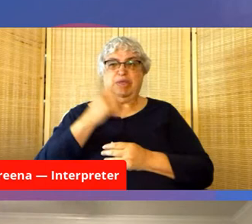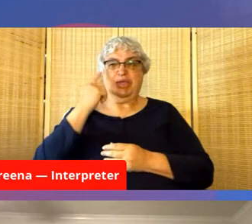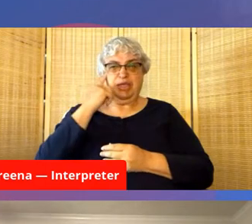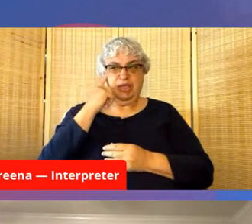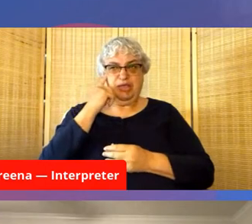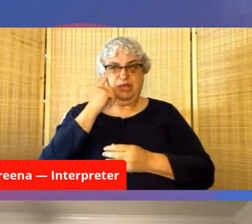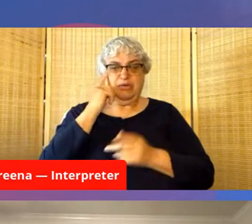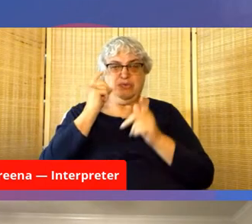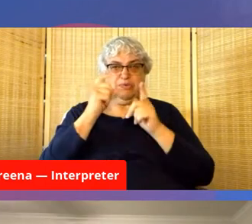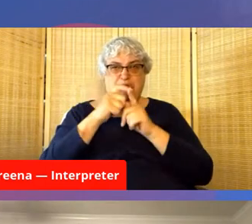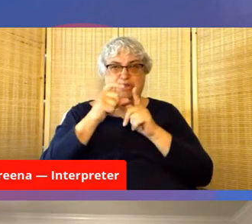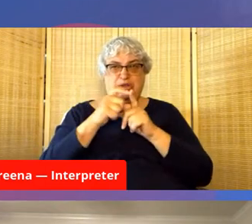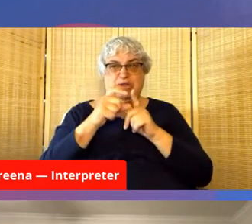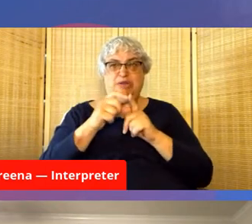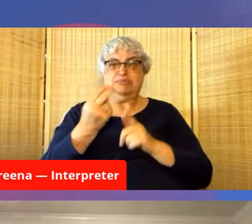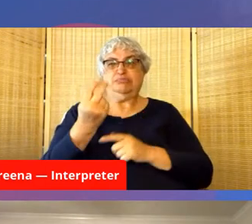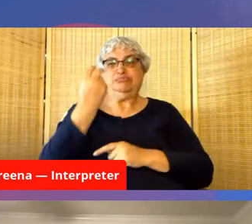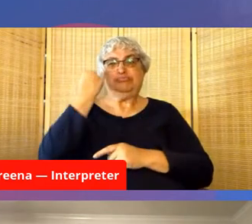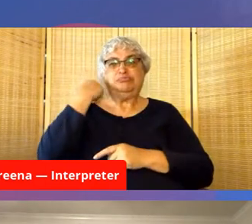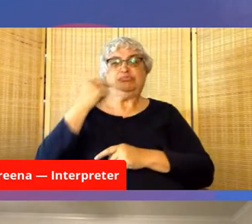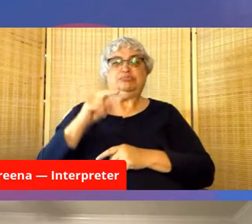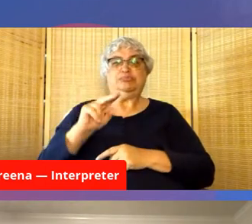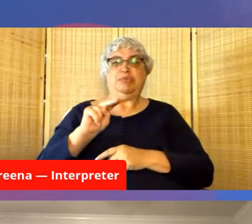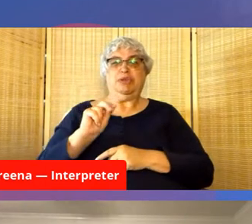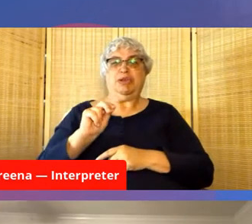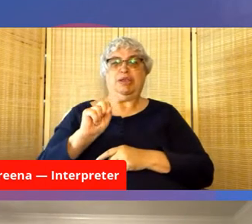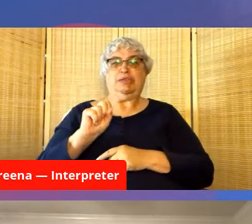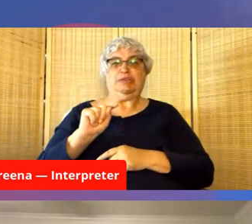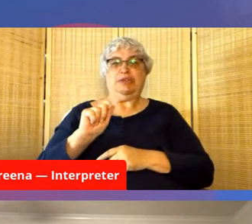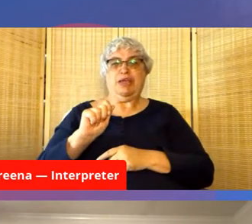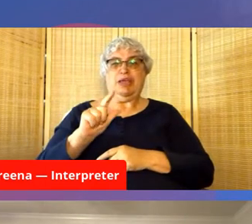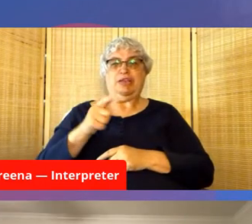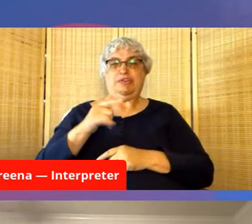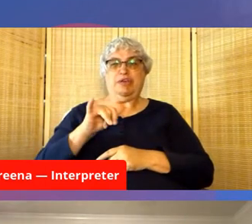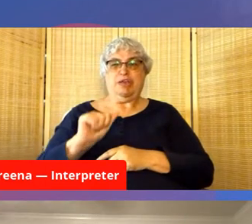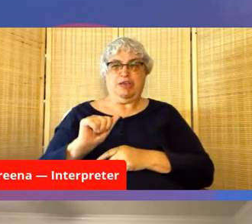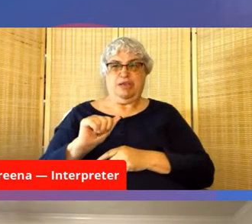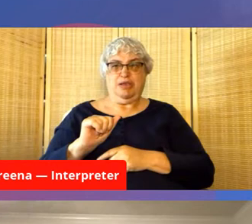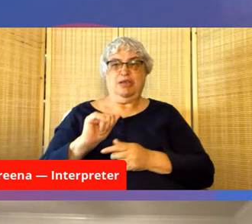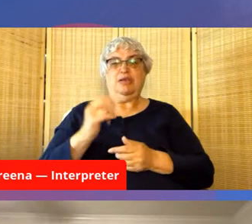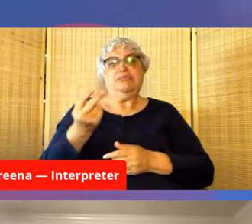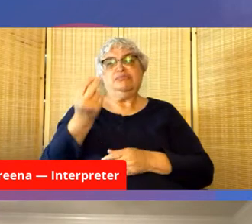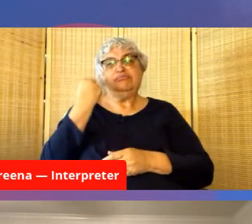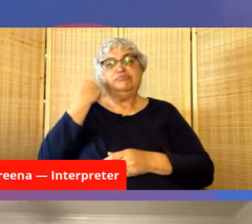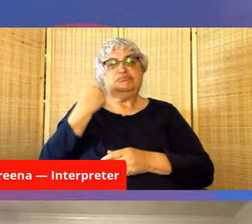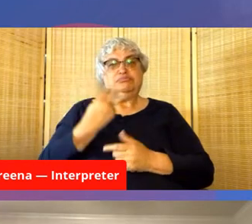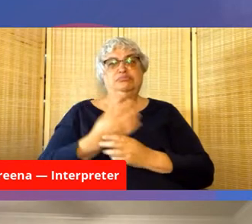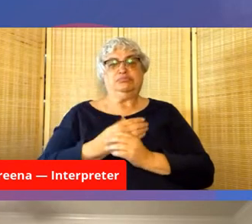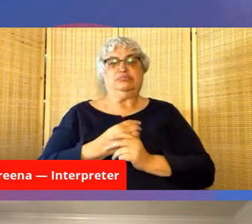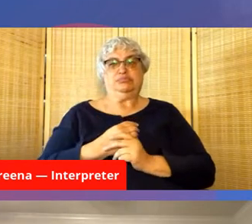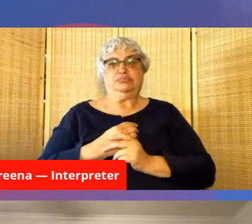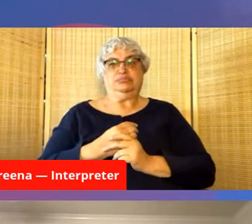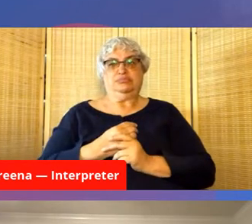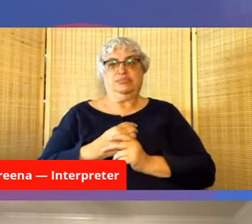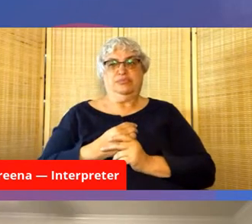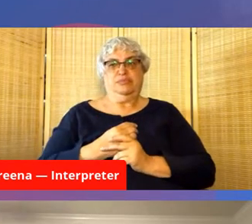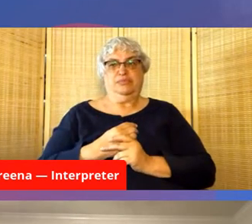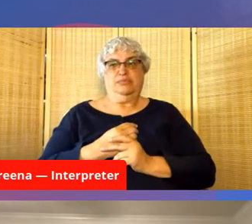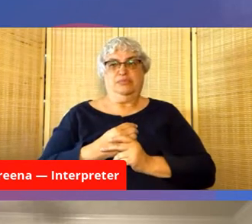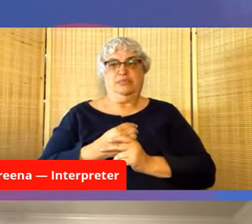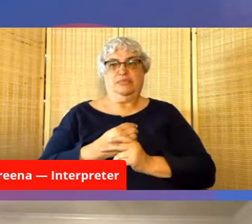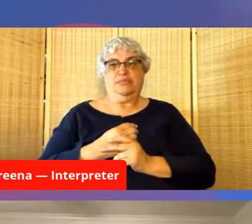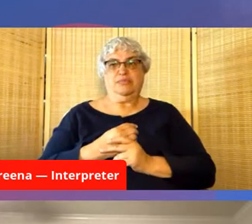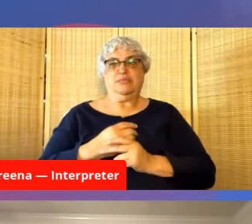we oftentimes hear the word nostalgia raised with certain kinds of music. And I would assume that, again, that is something